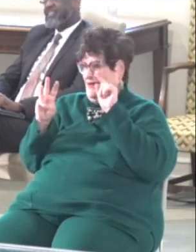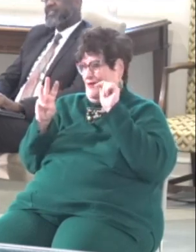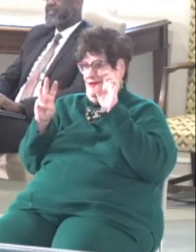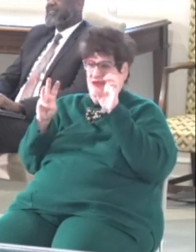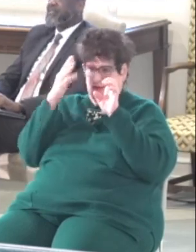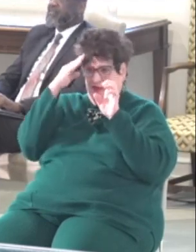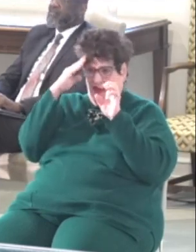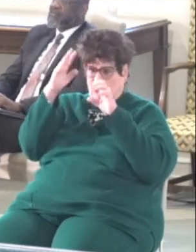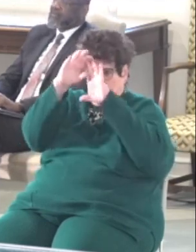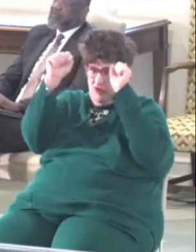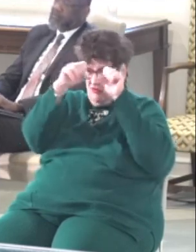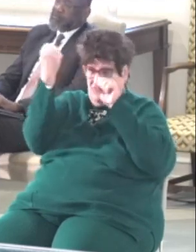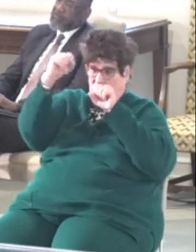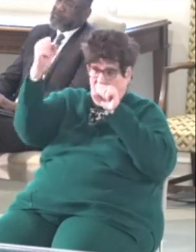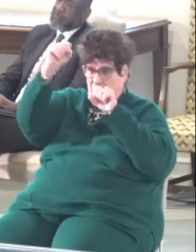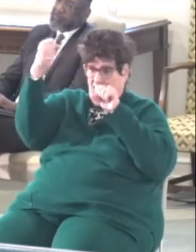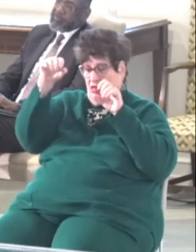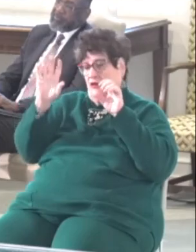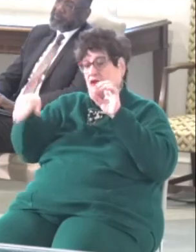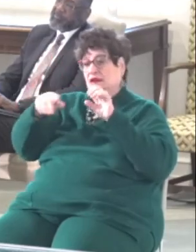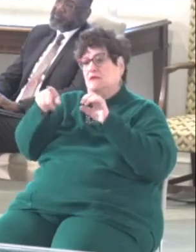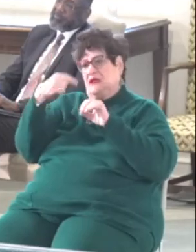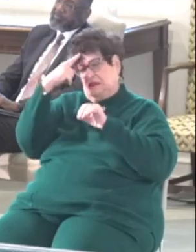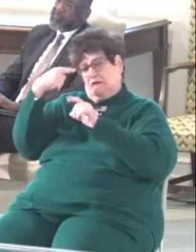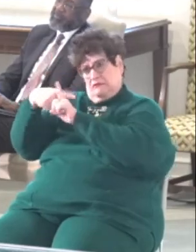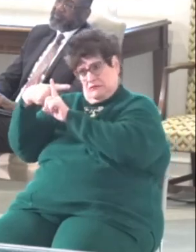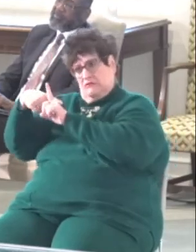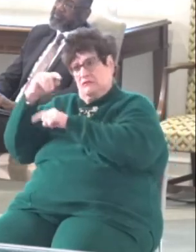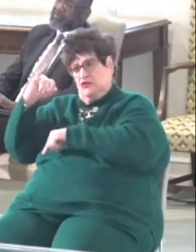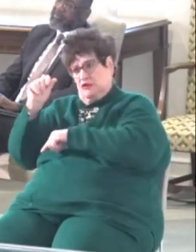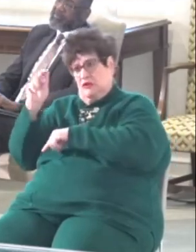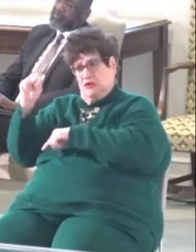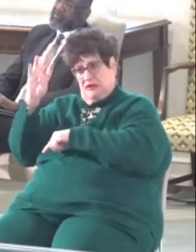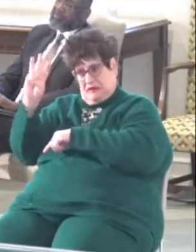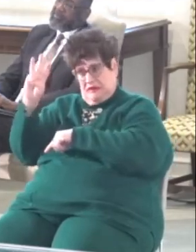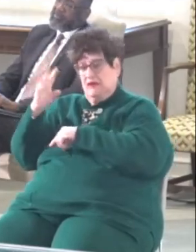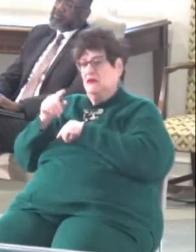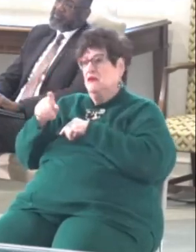organizing branch is holding an event that night here to